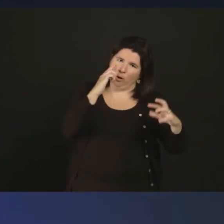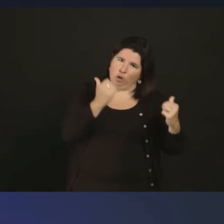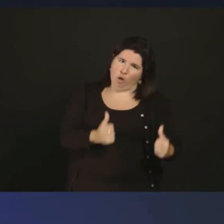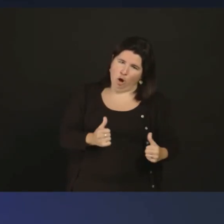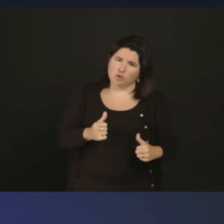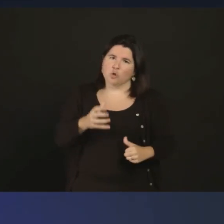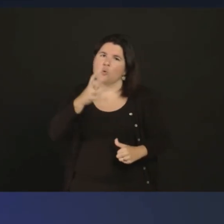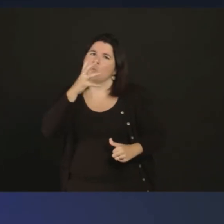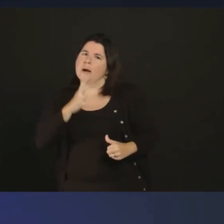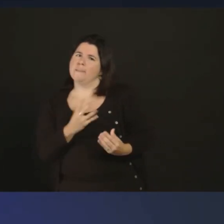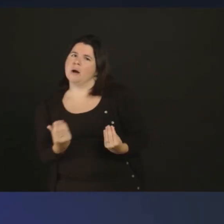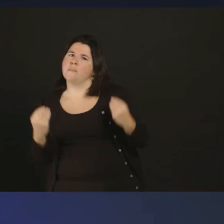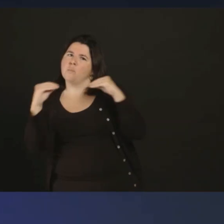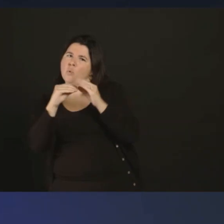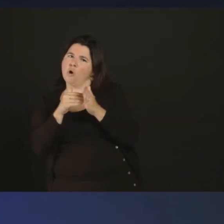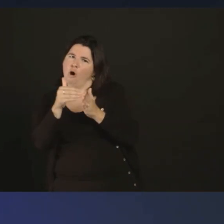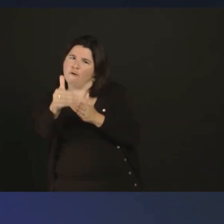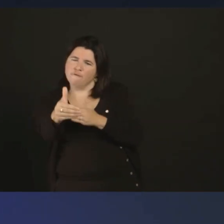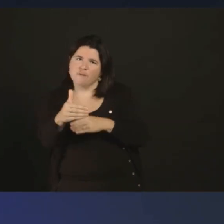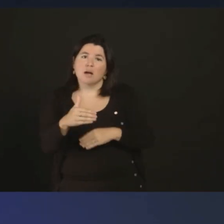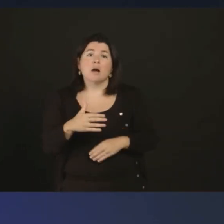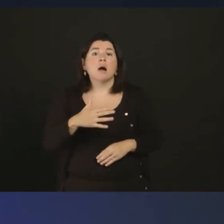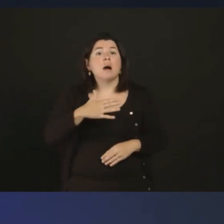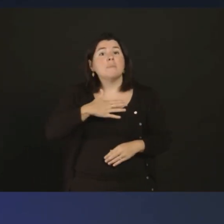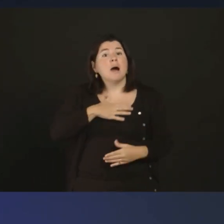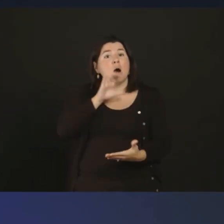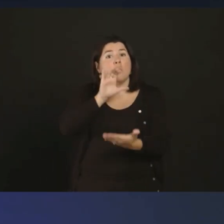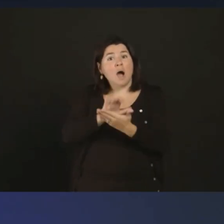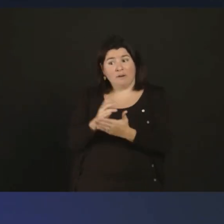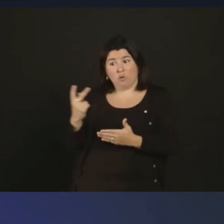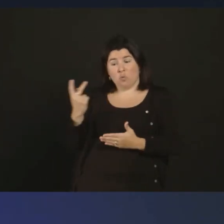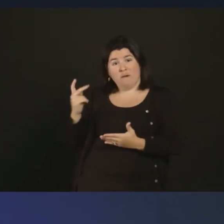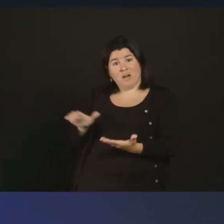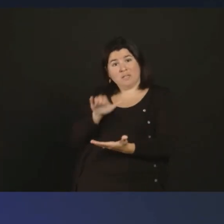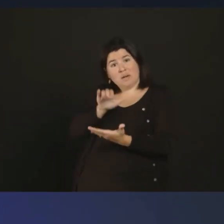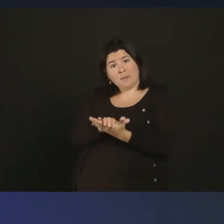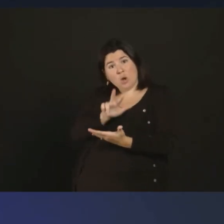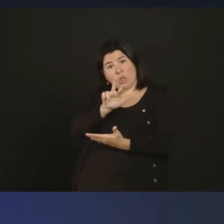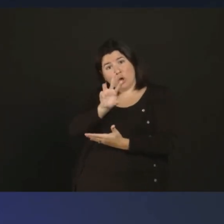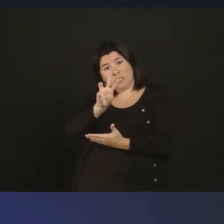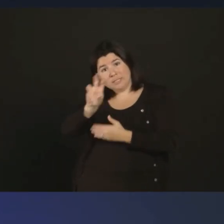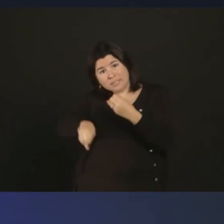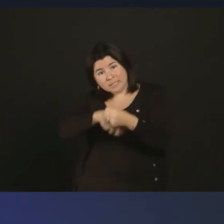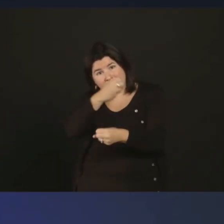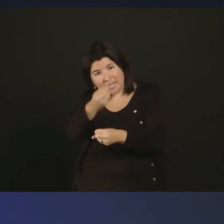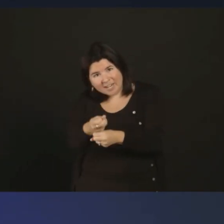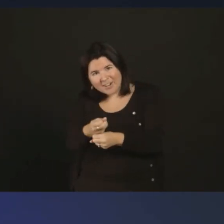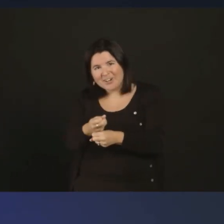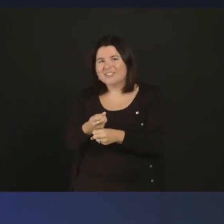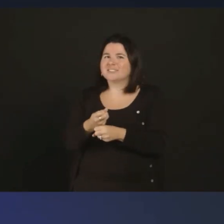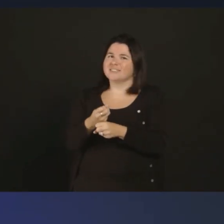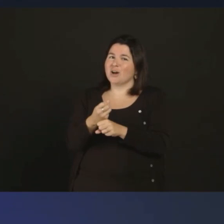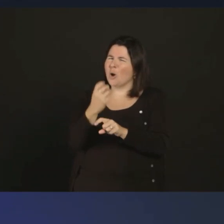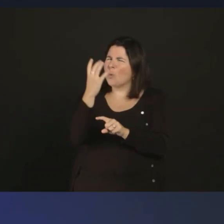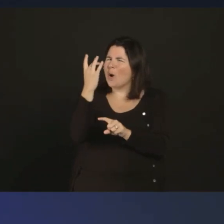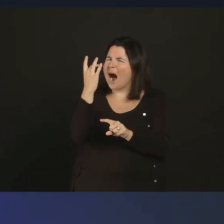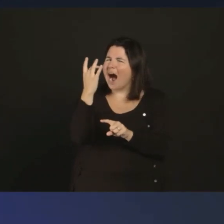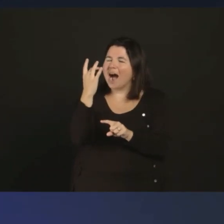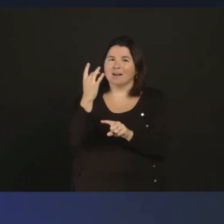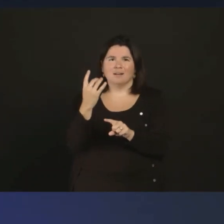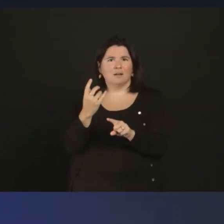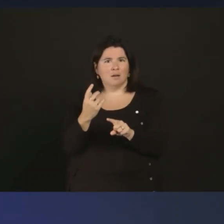and I have been married 36 years is my hearing aids that let us watch TV together without cranking the sound